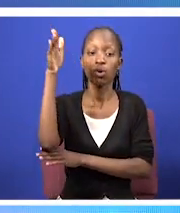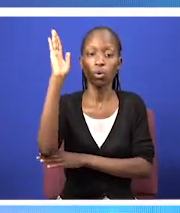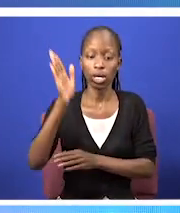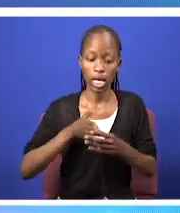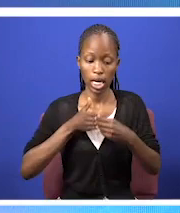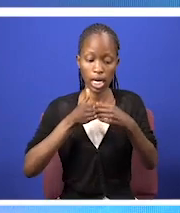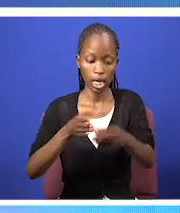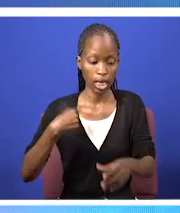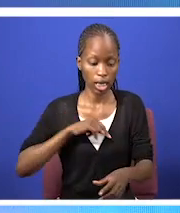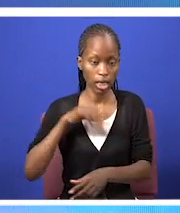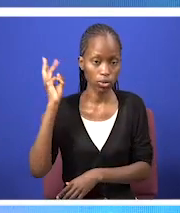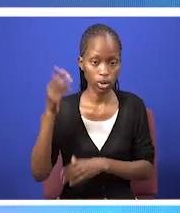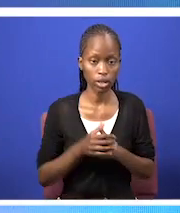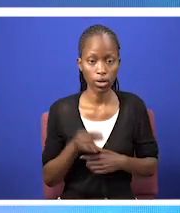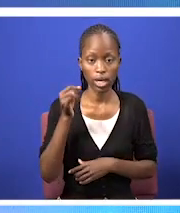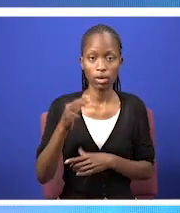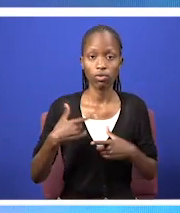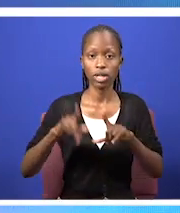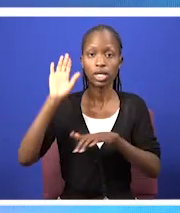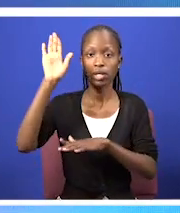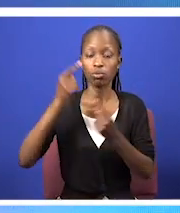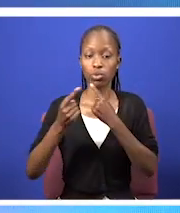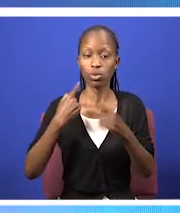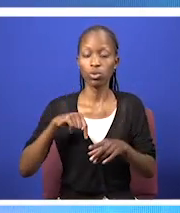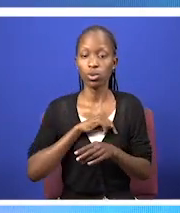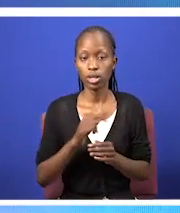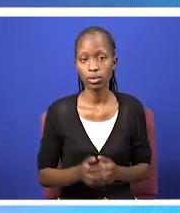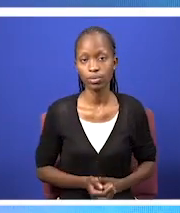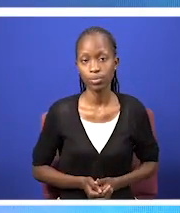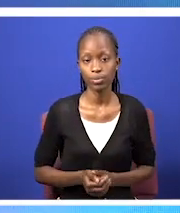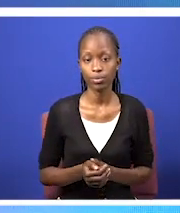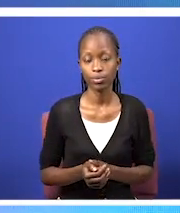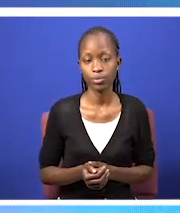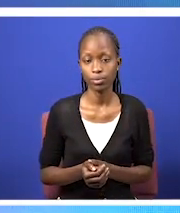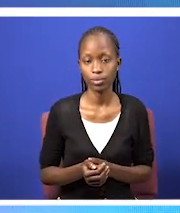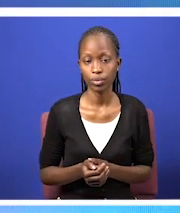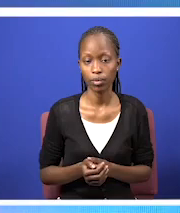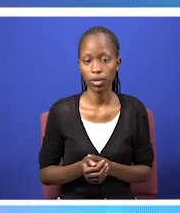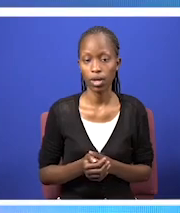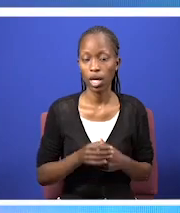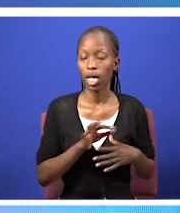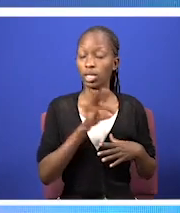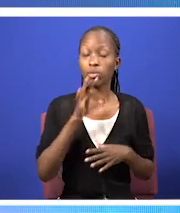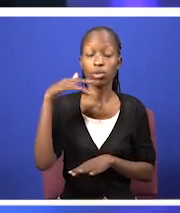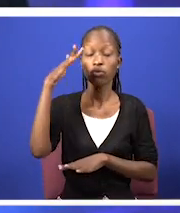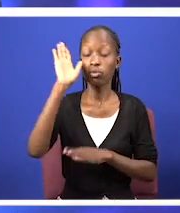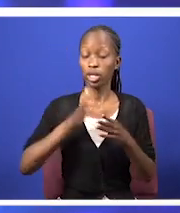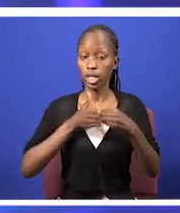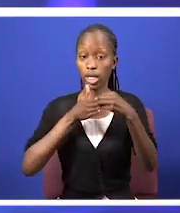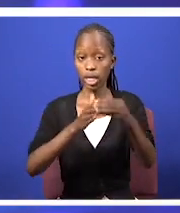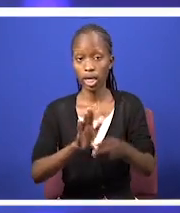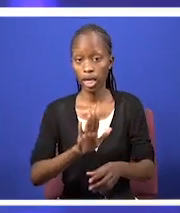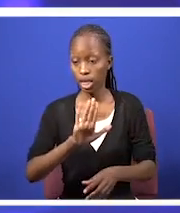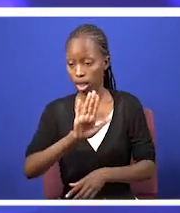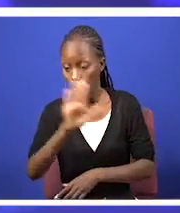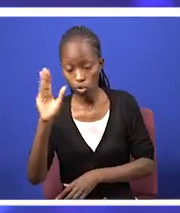God will guide us if we allow him to speak to us. Put that in the chat if you like. The Spirit of God will guide